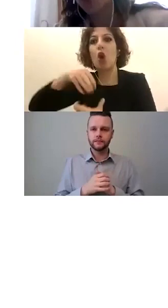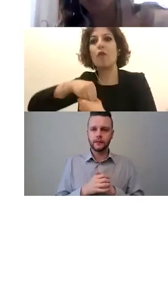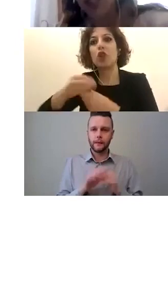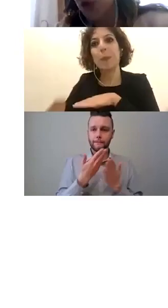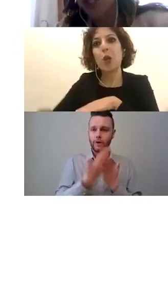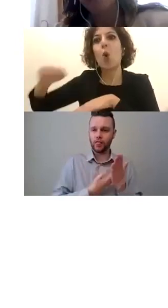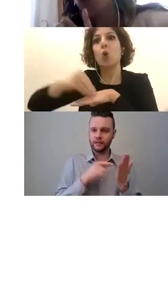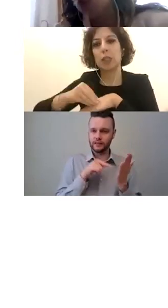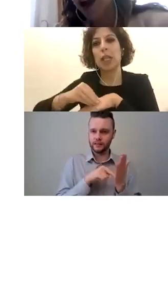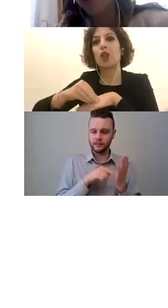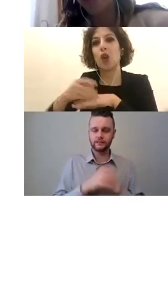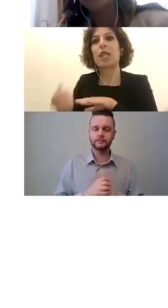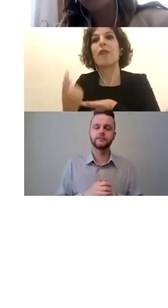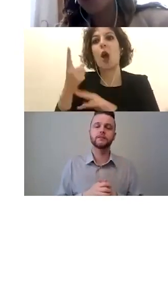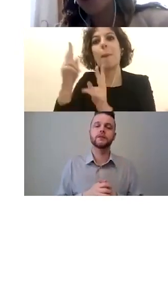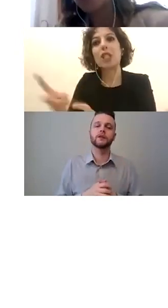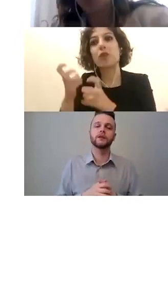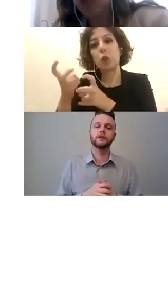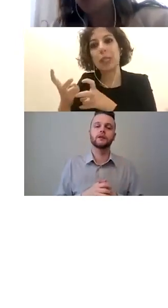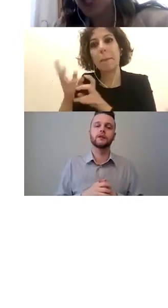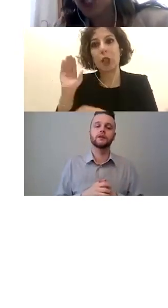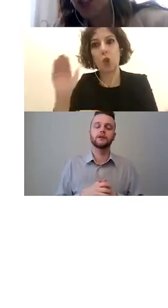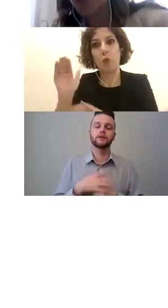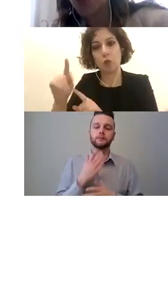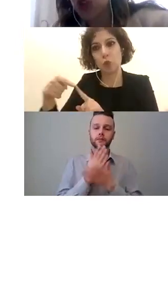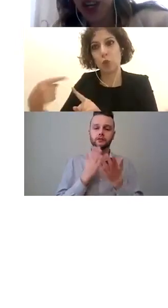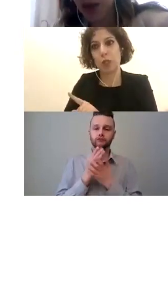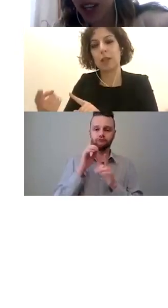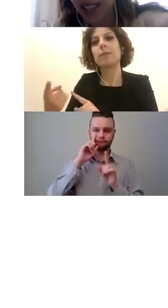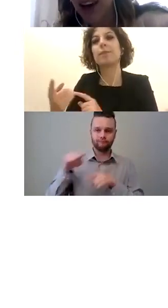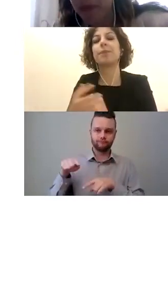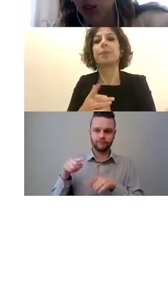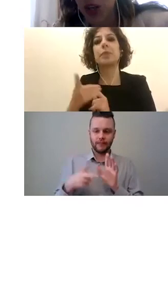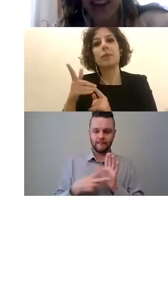policies in order to avoid that the victim can be